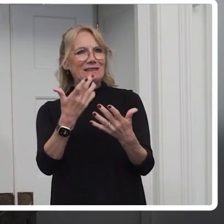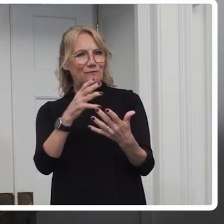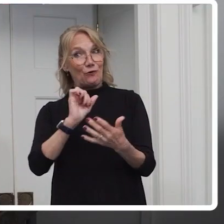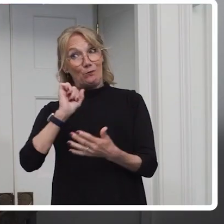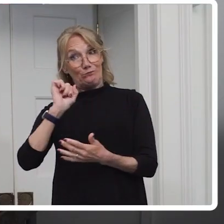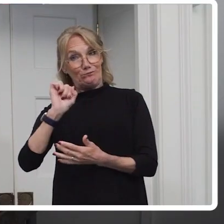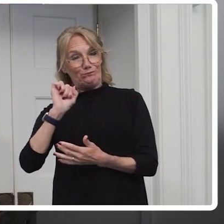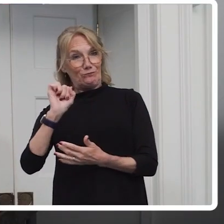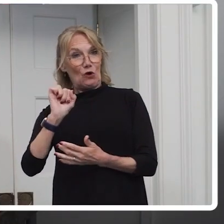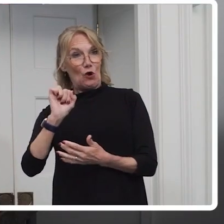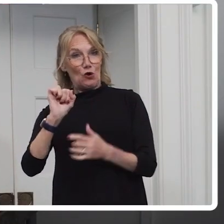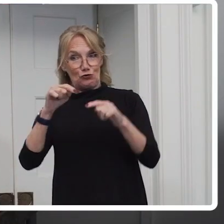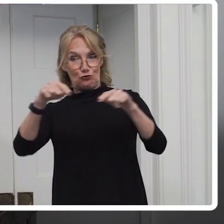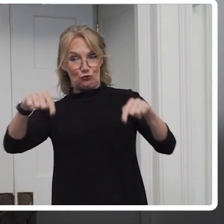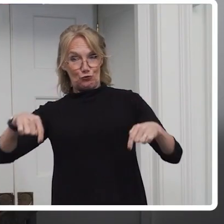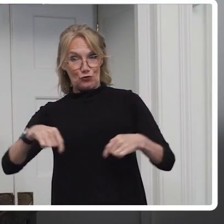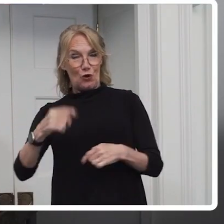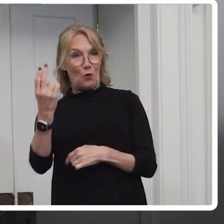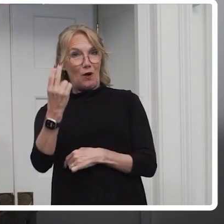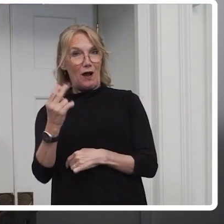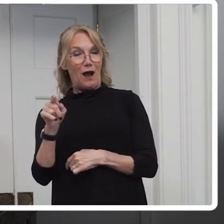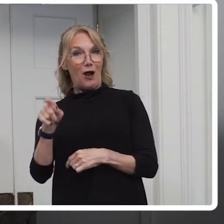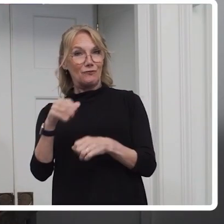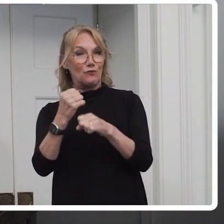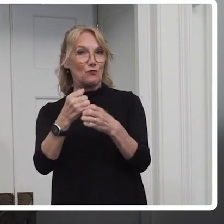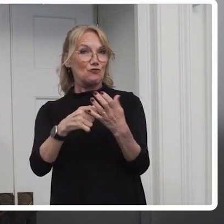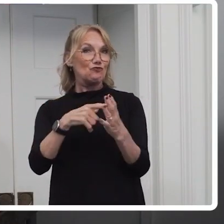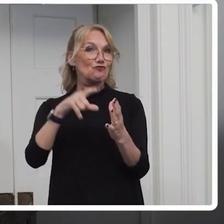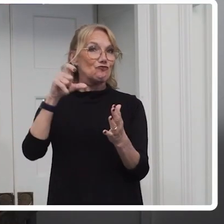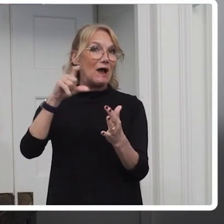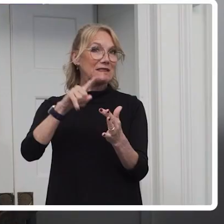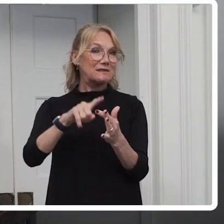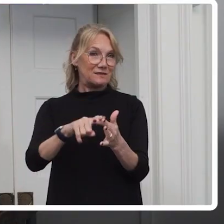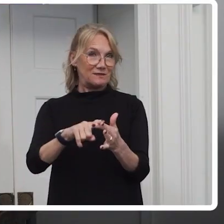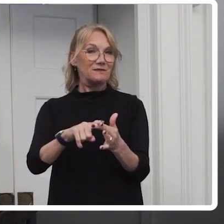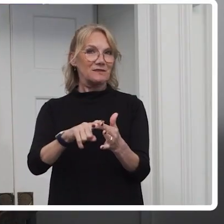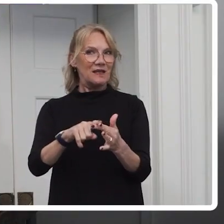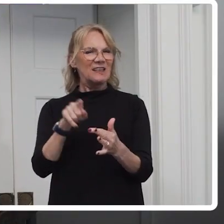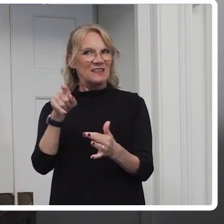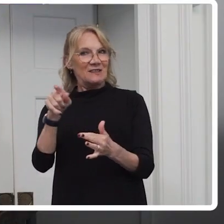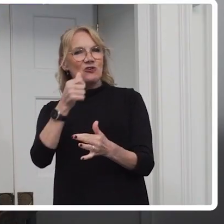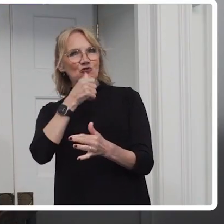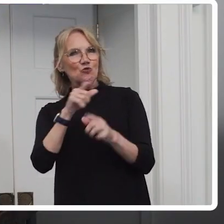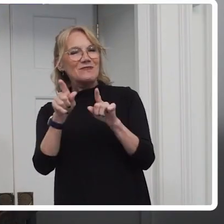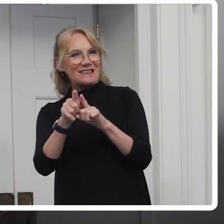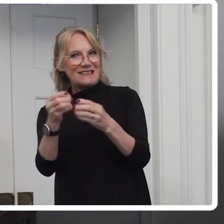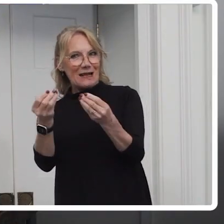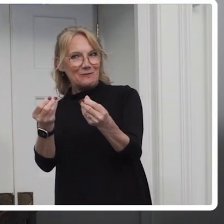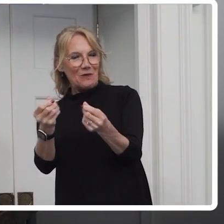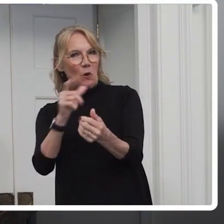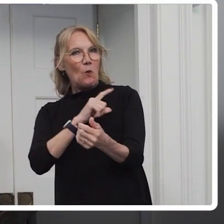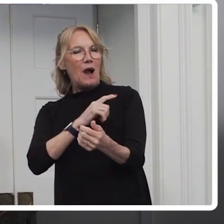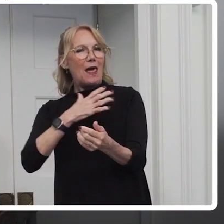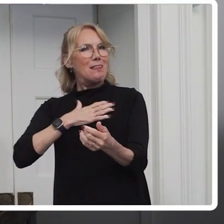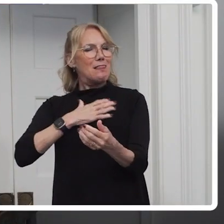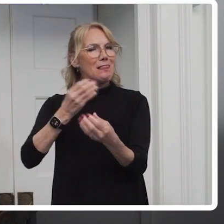Grace's studio that we took when we were there during a studio visit. And it's a canvas that Grace uses, this particular type. And so if